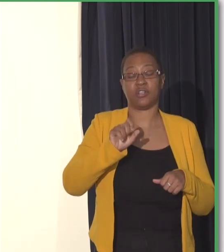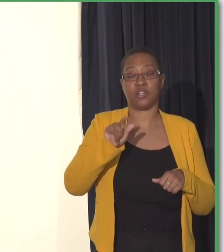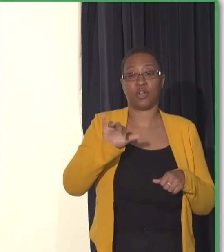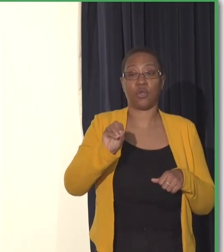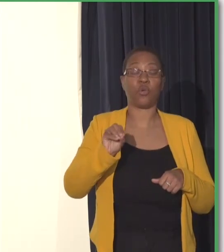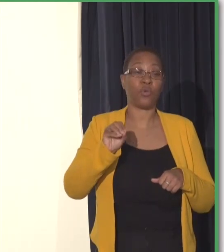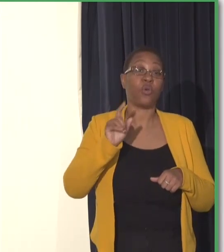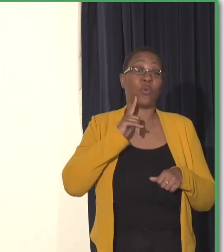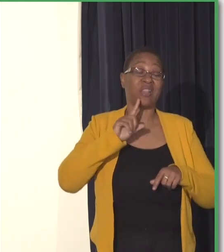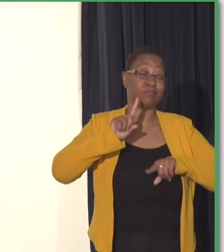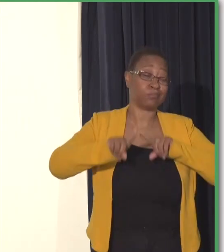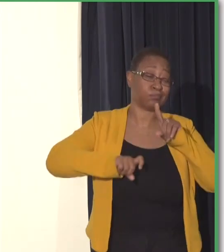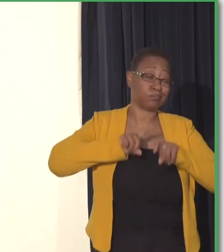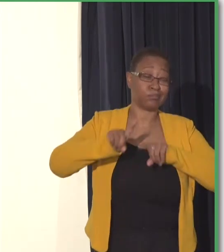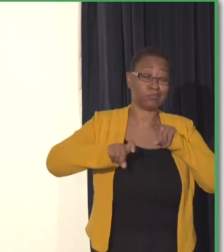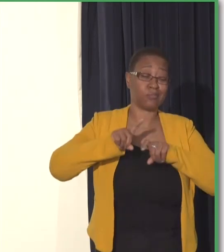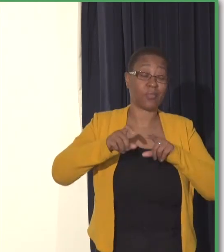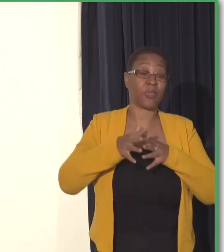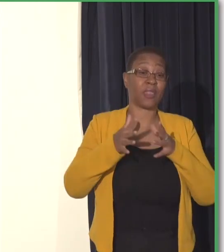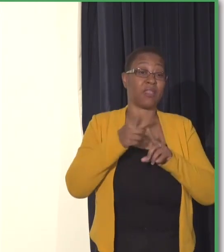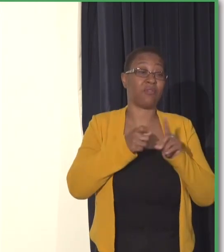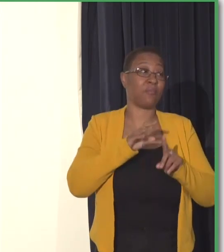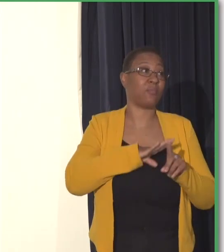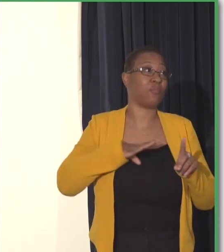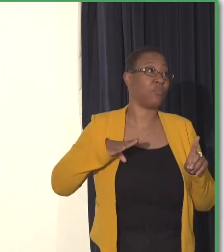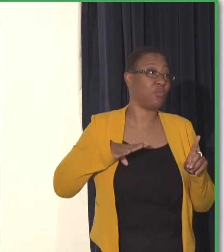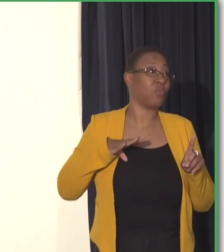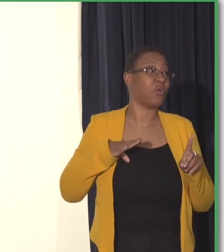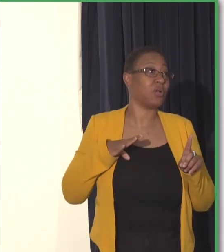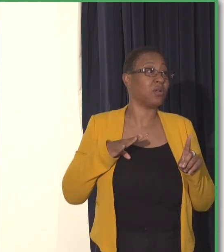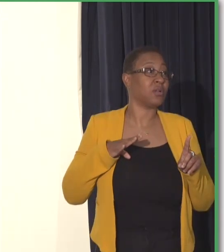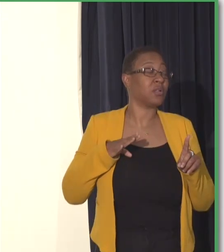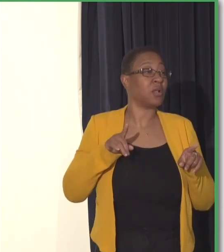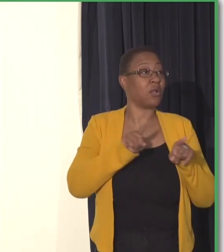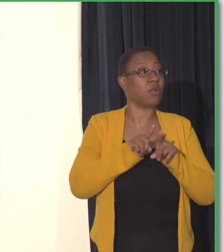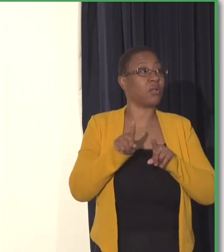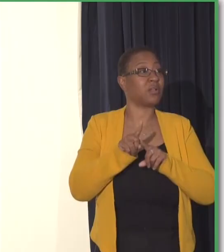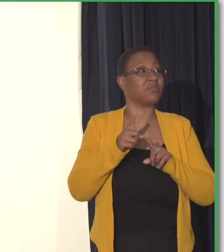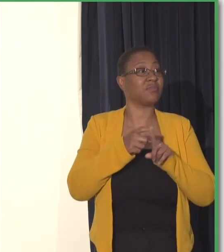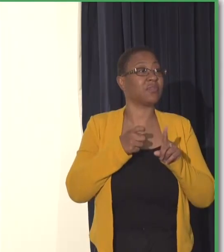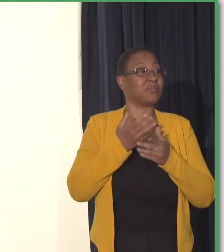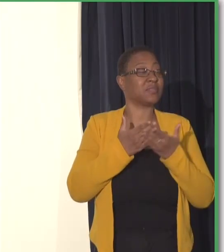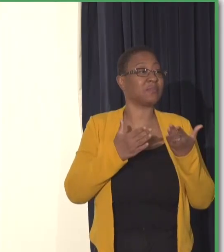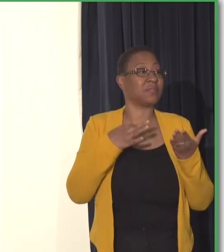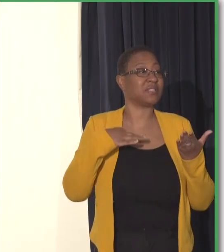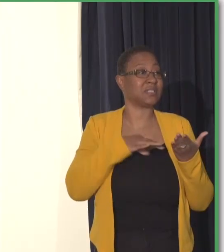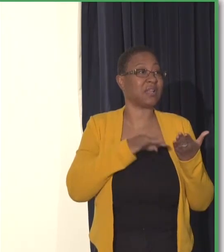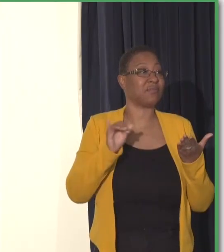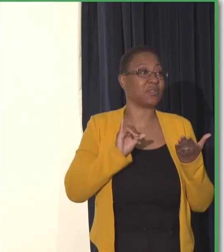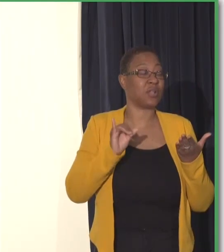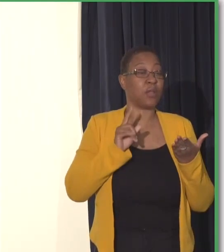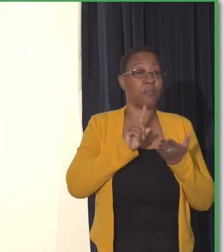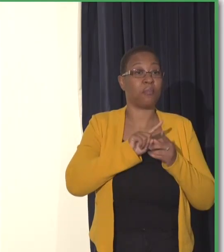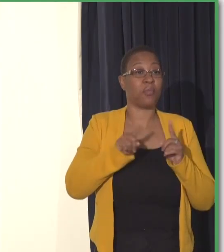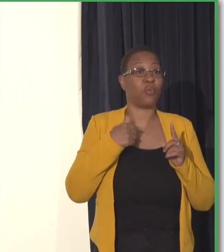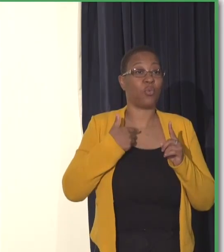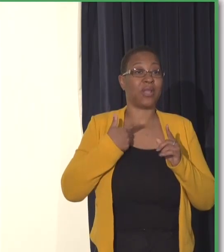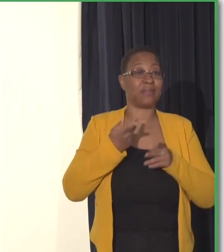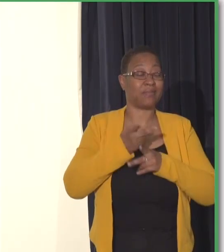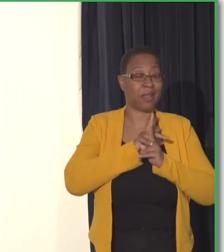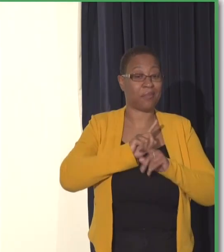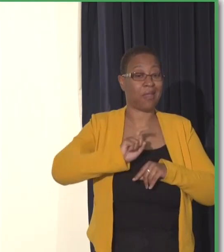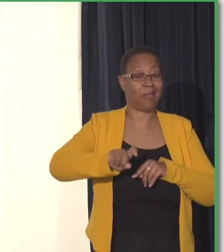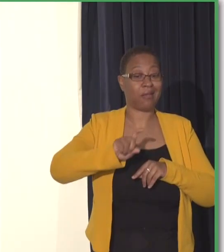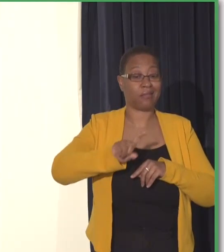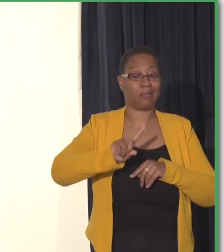from, the board, and as well as some of the staff. But we kept asking those questions,